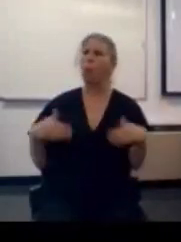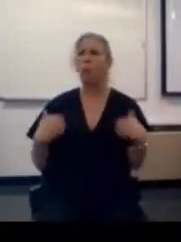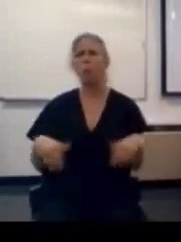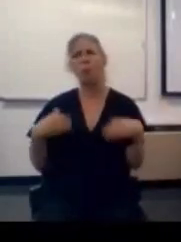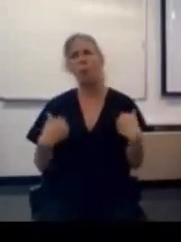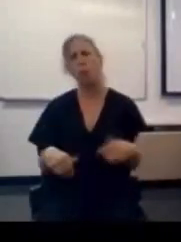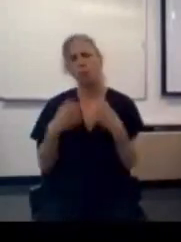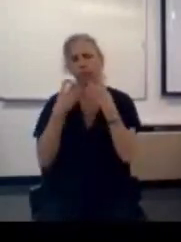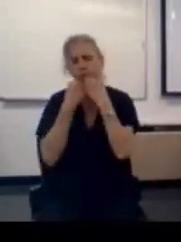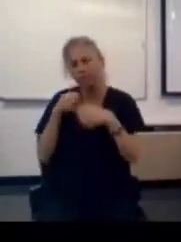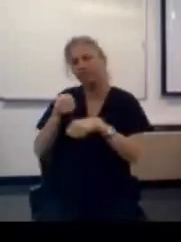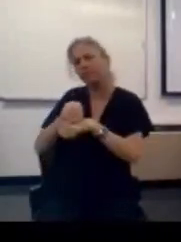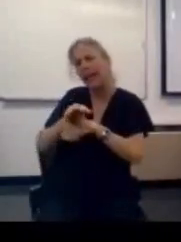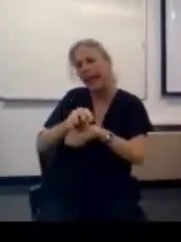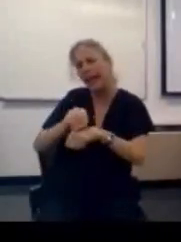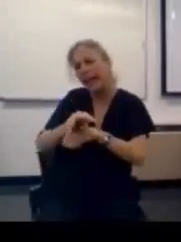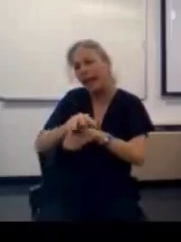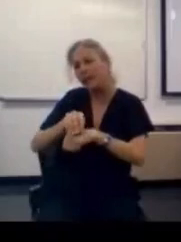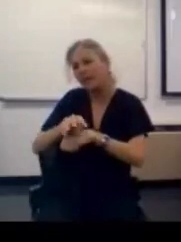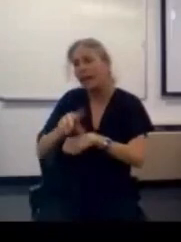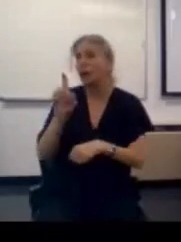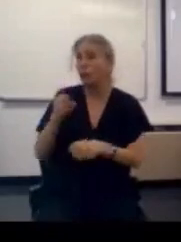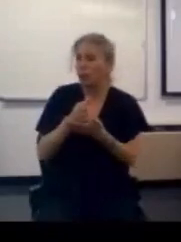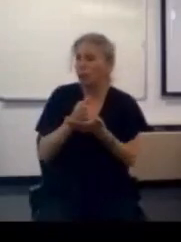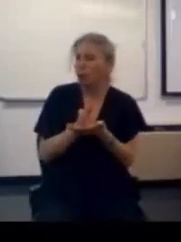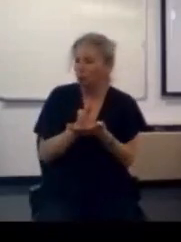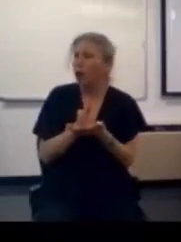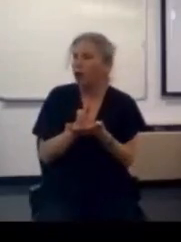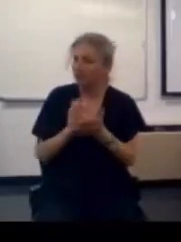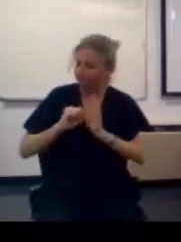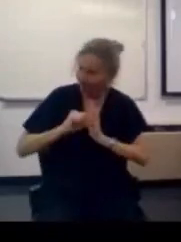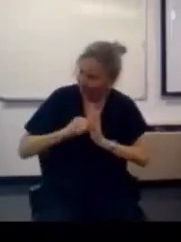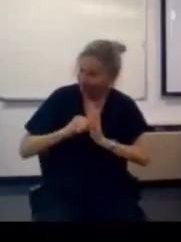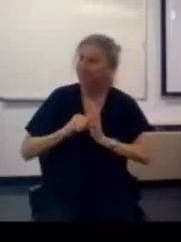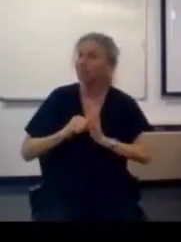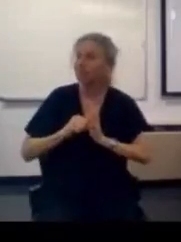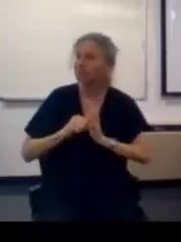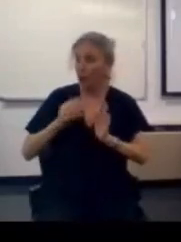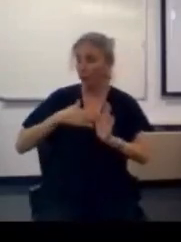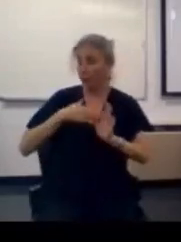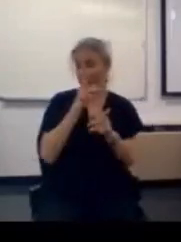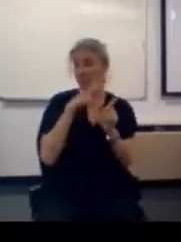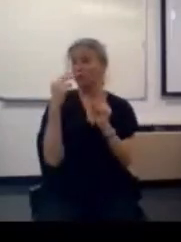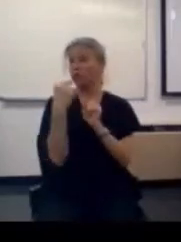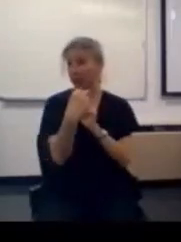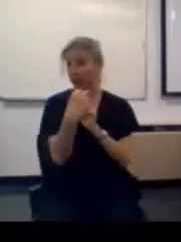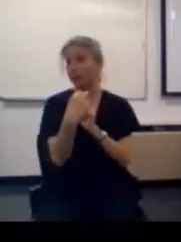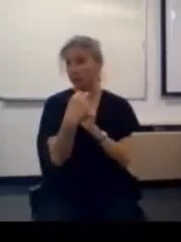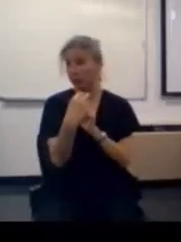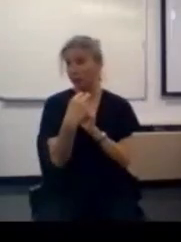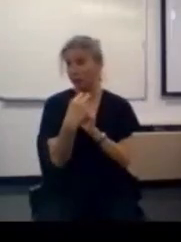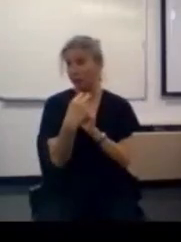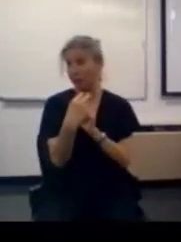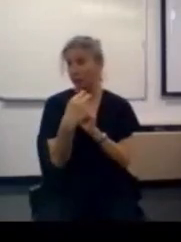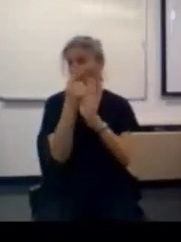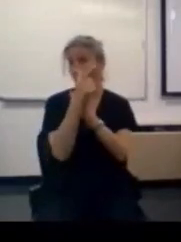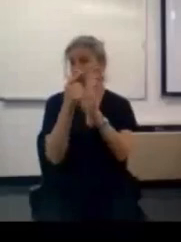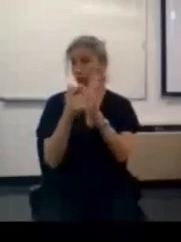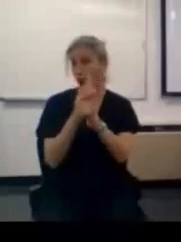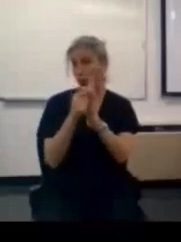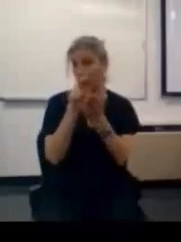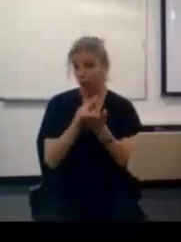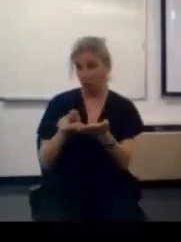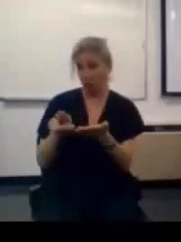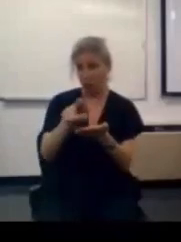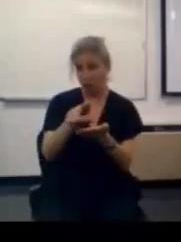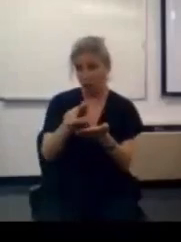virtual joiners can. You've given such invaluable advice. And one piece that I'd like to, you know, from my perspective, so I'm